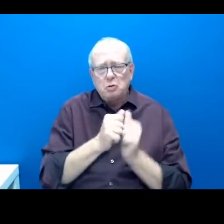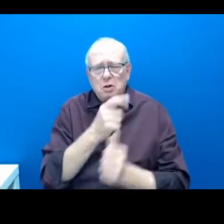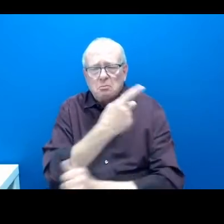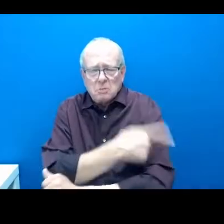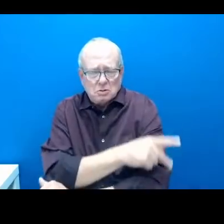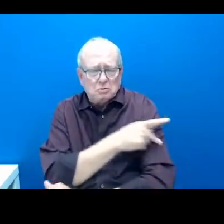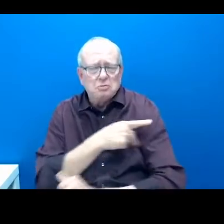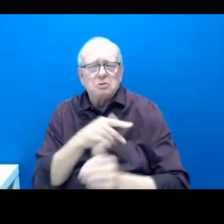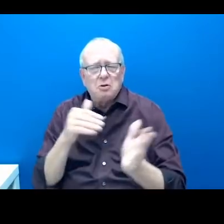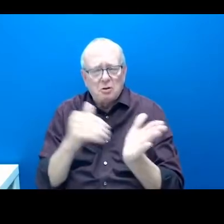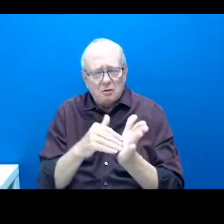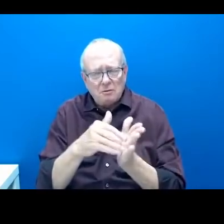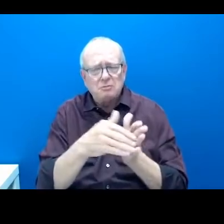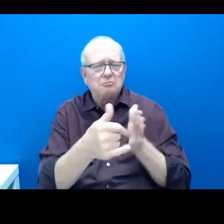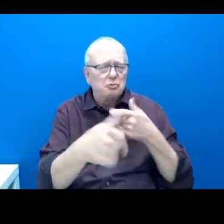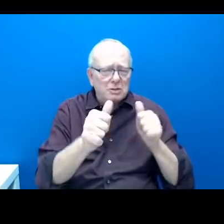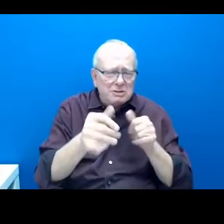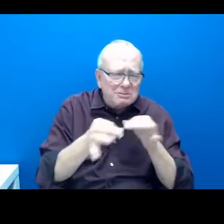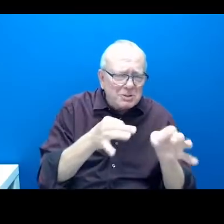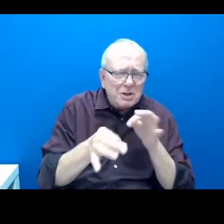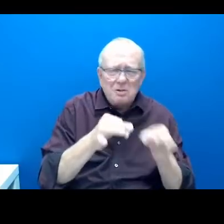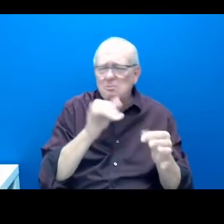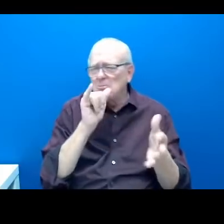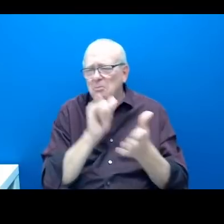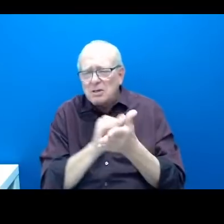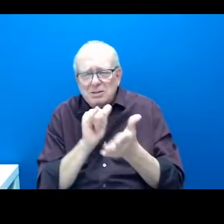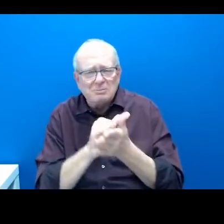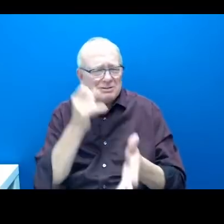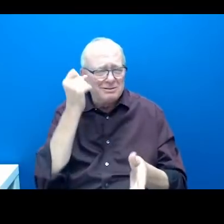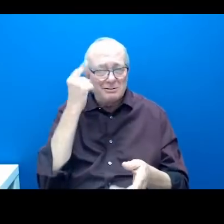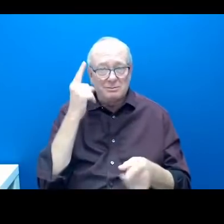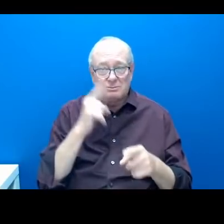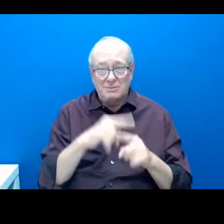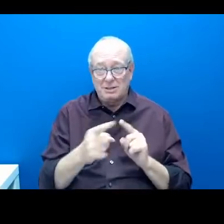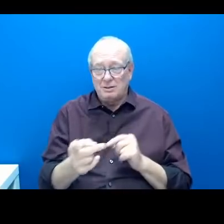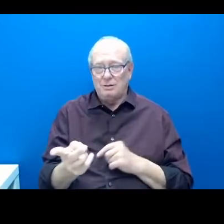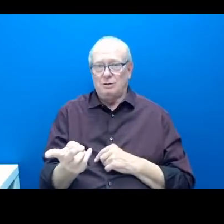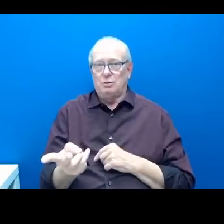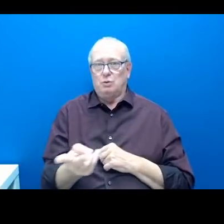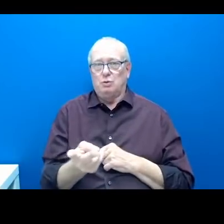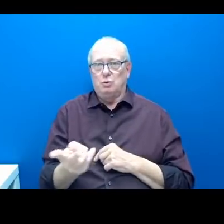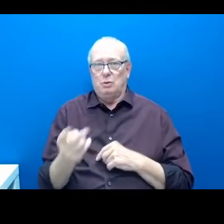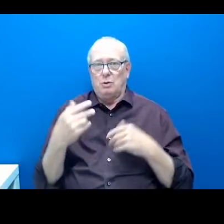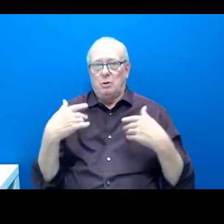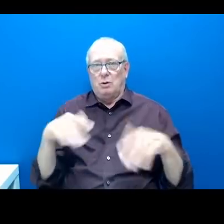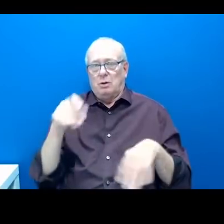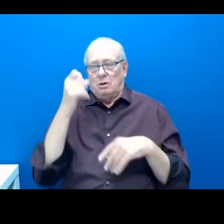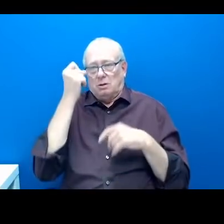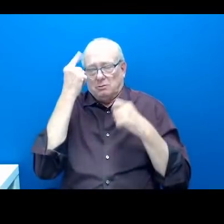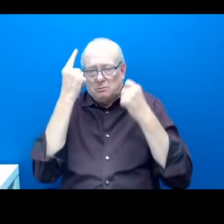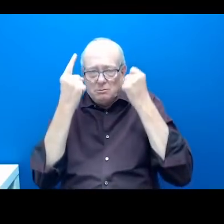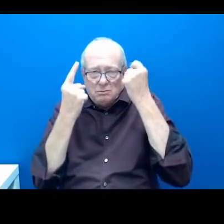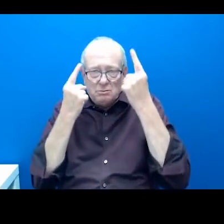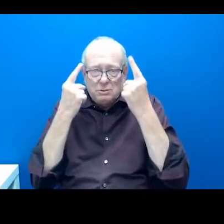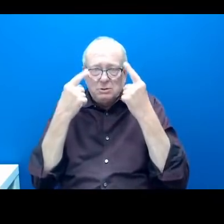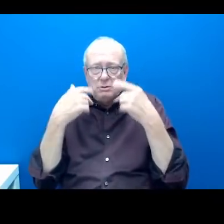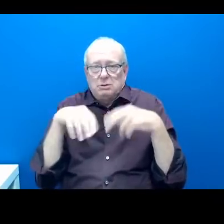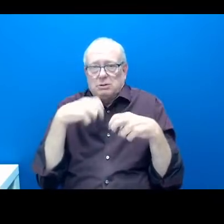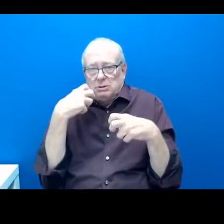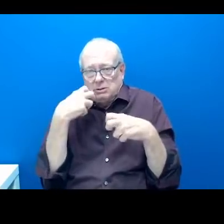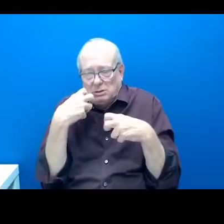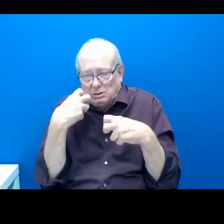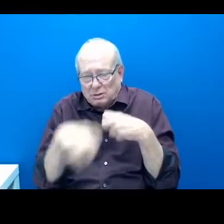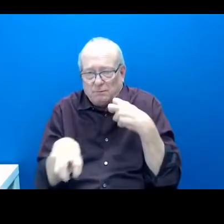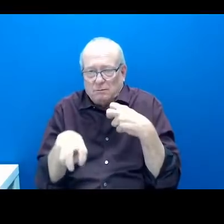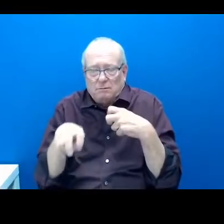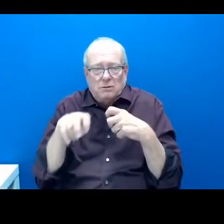to try to explain the unexplainable to you. And thank you both for being so understanding of a very